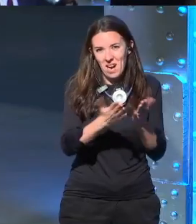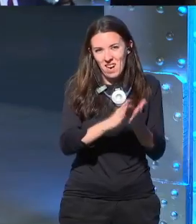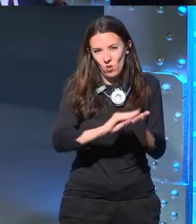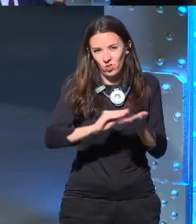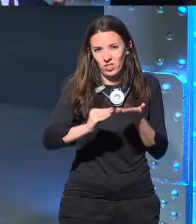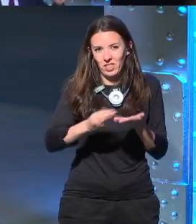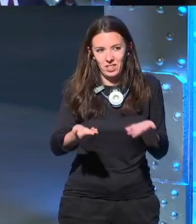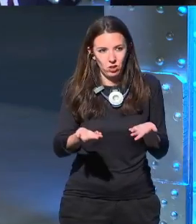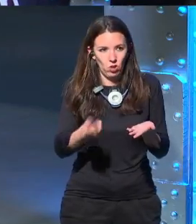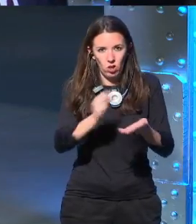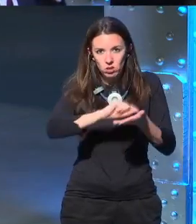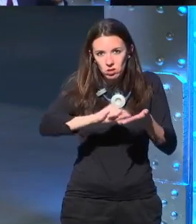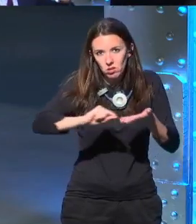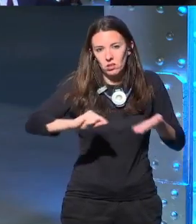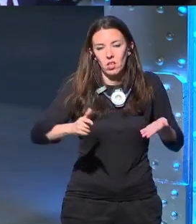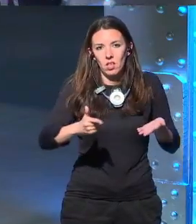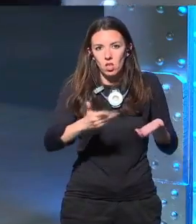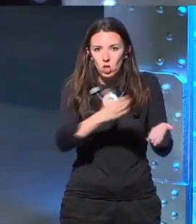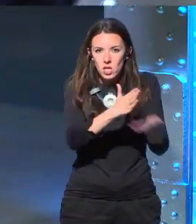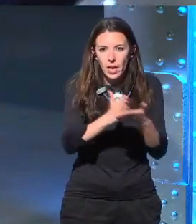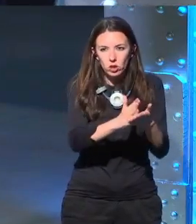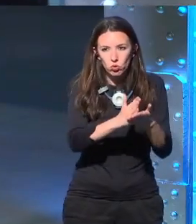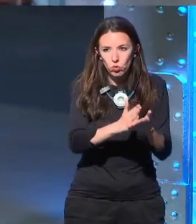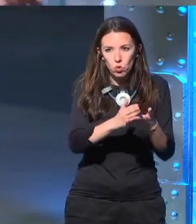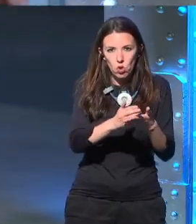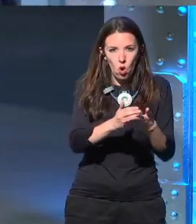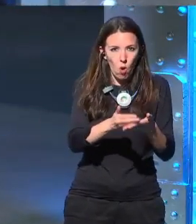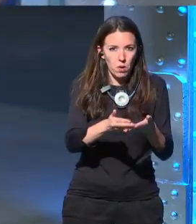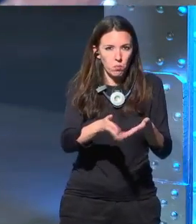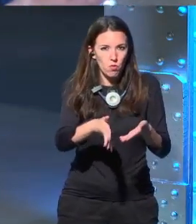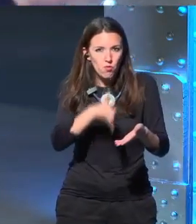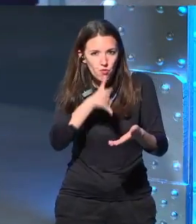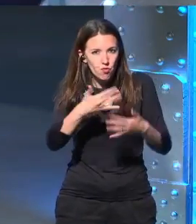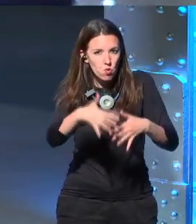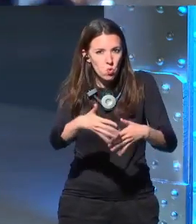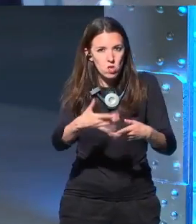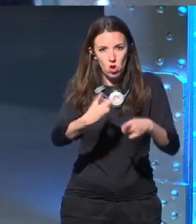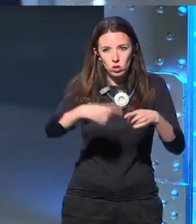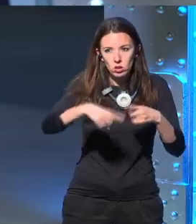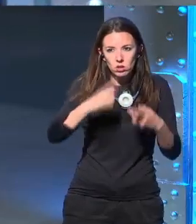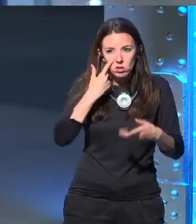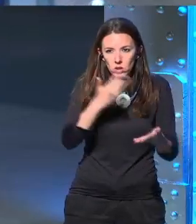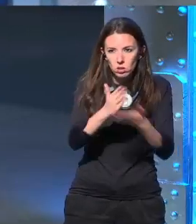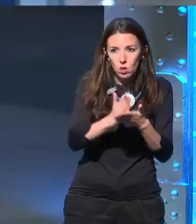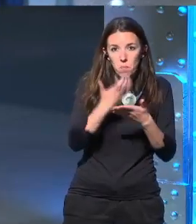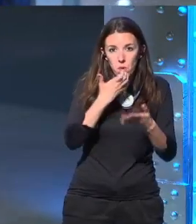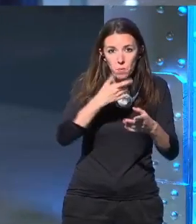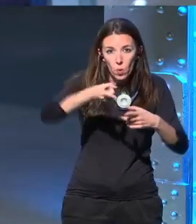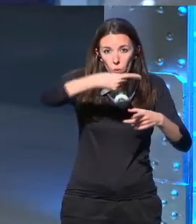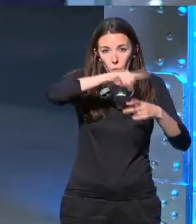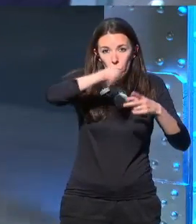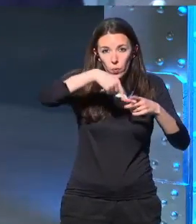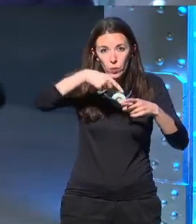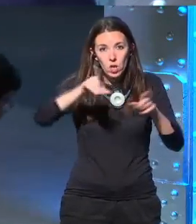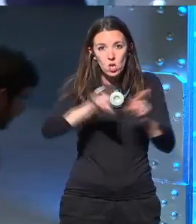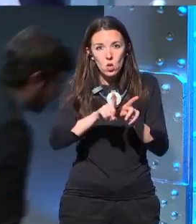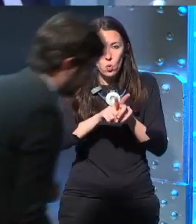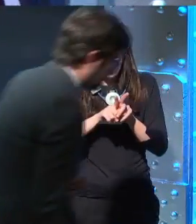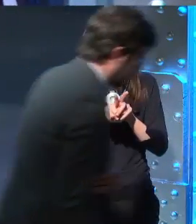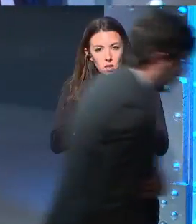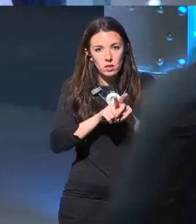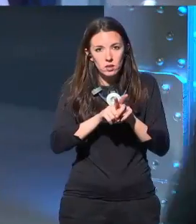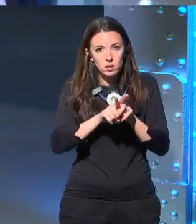to a smaller chamber, forms that swirl and spiral that he's ever loved since a kid. And so he explains that that makes